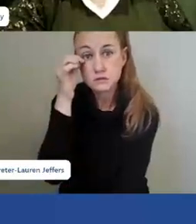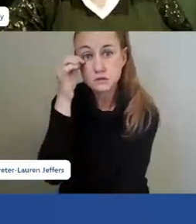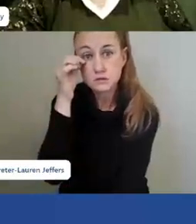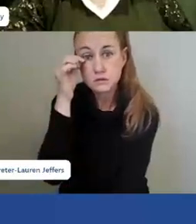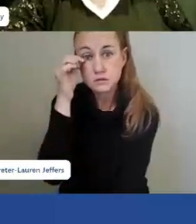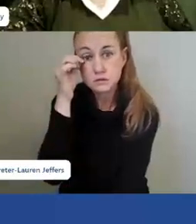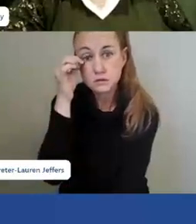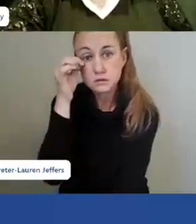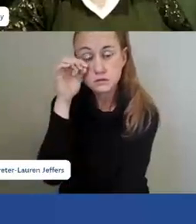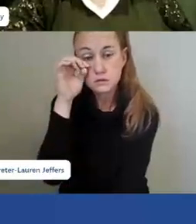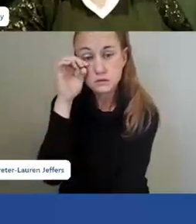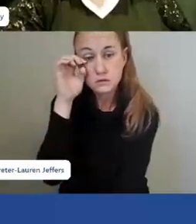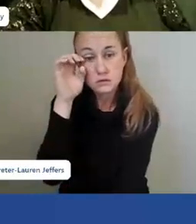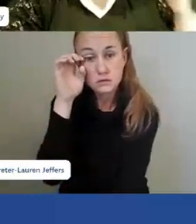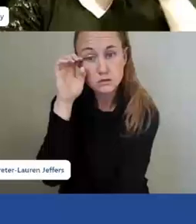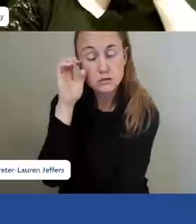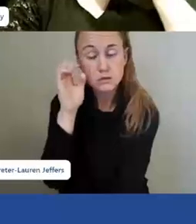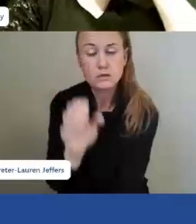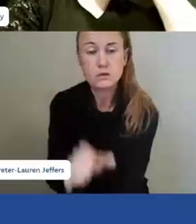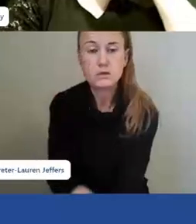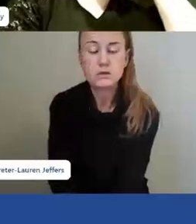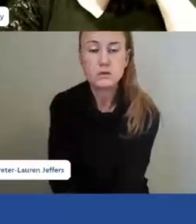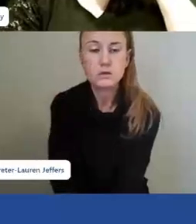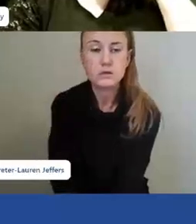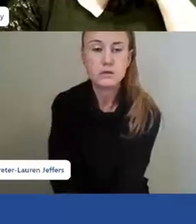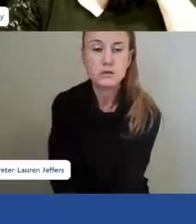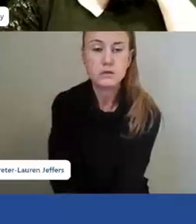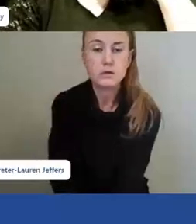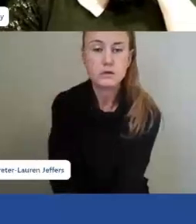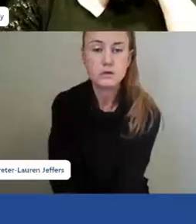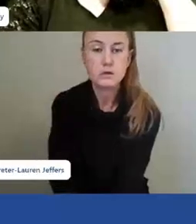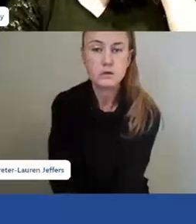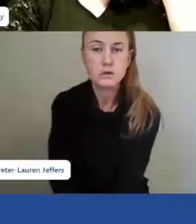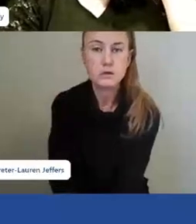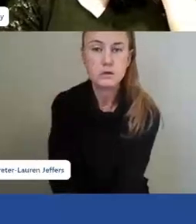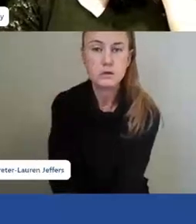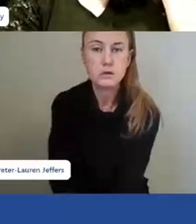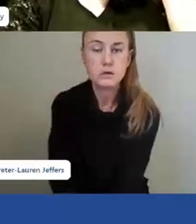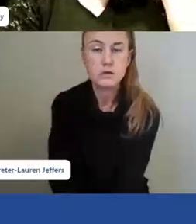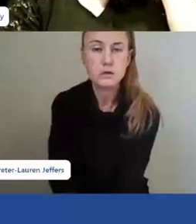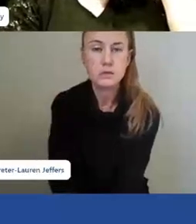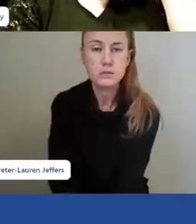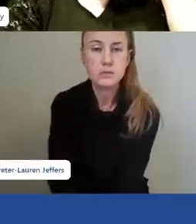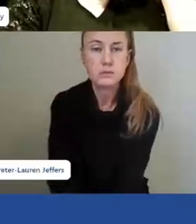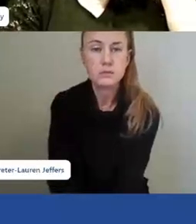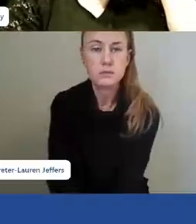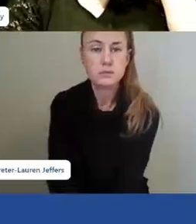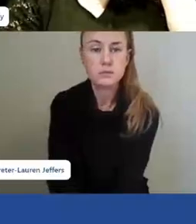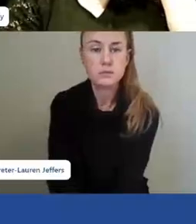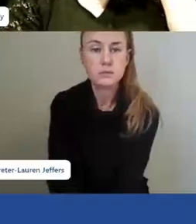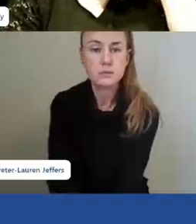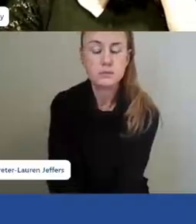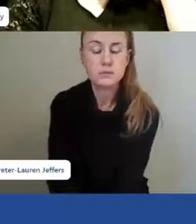themselves. yeah, I'm gonna check this, allow panelists to unmute themselves. Yes, that's what we